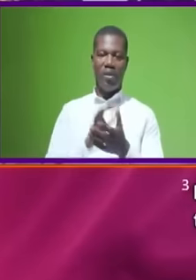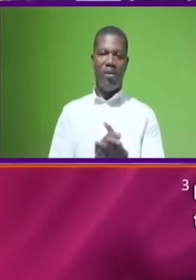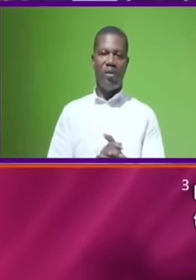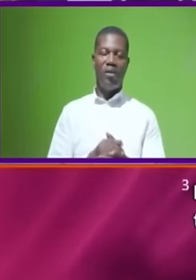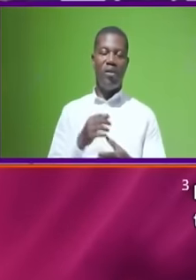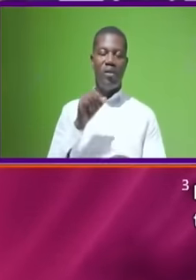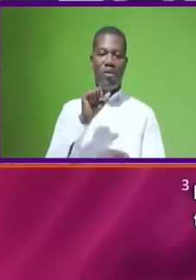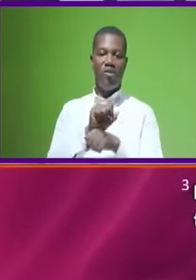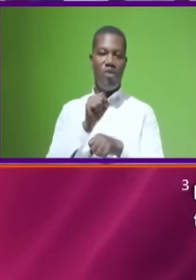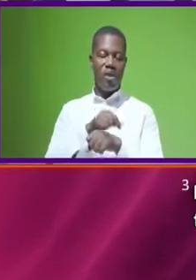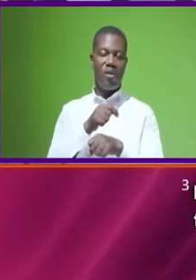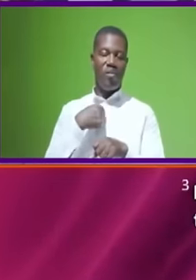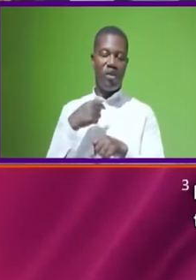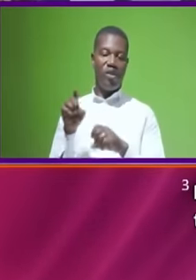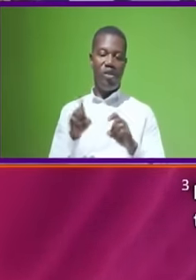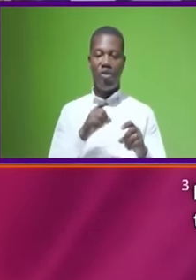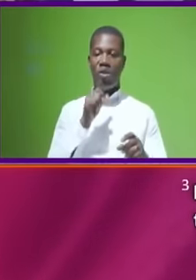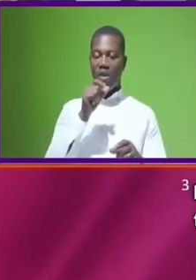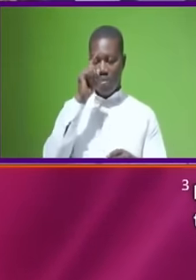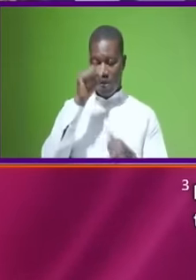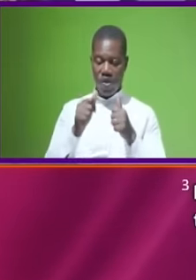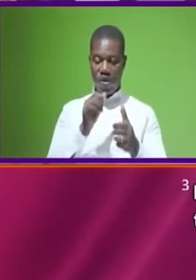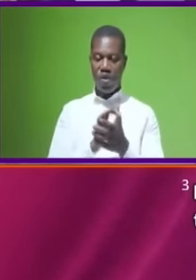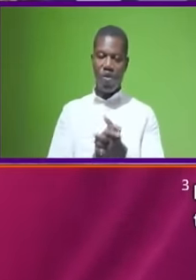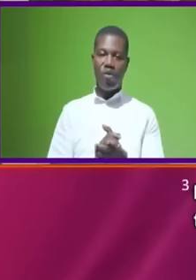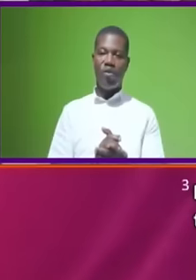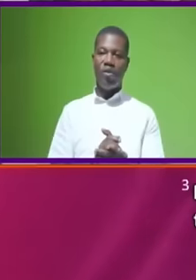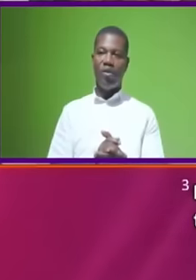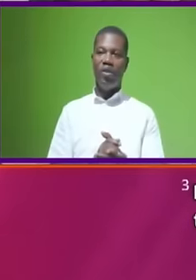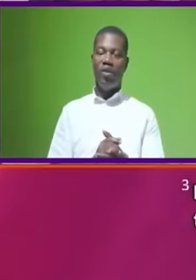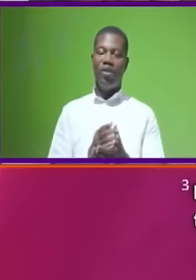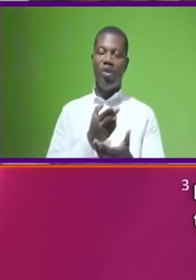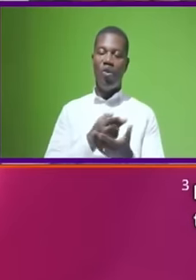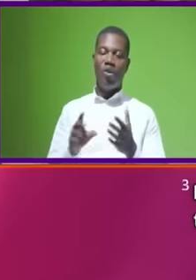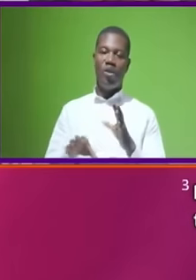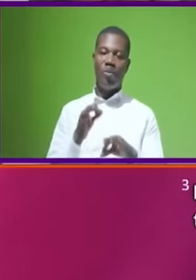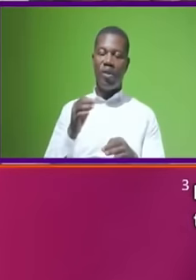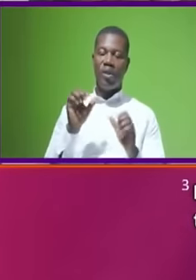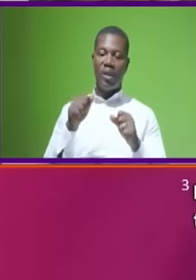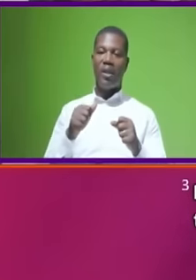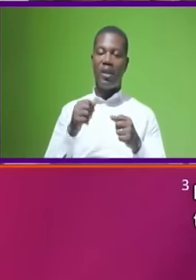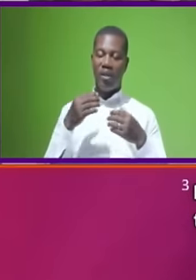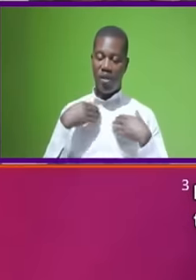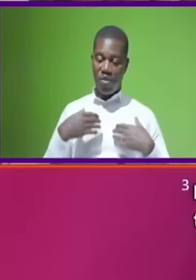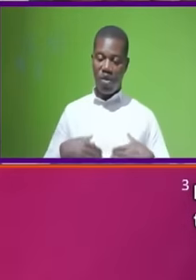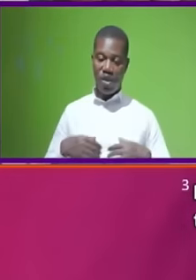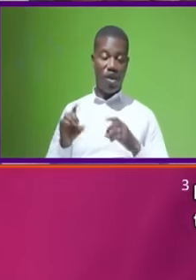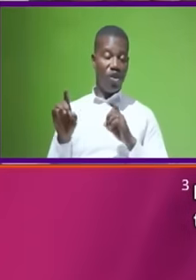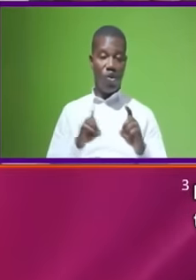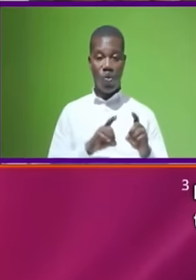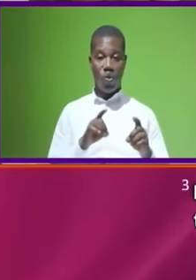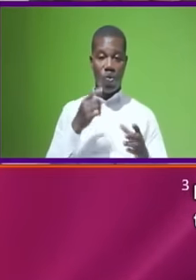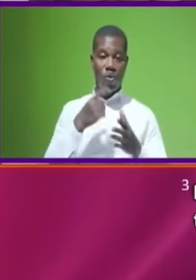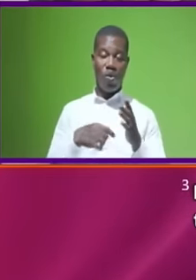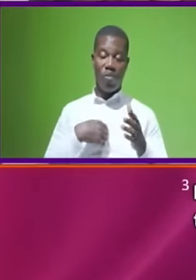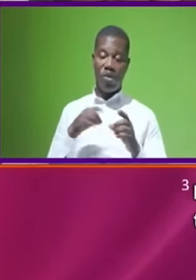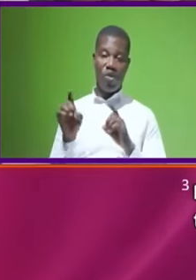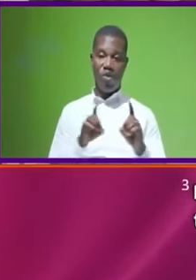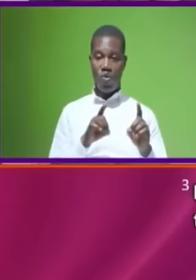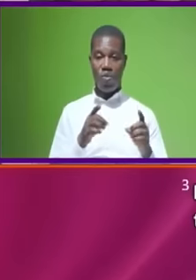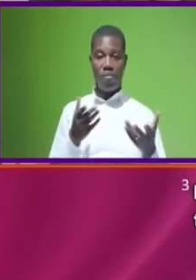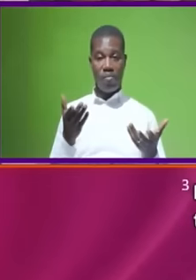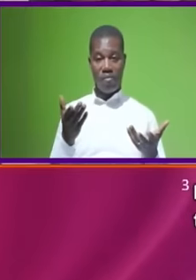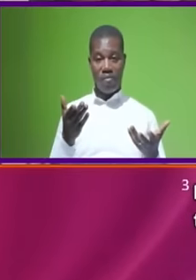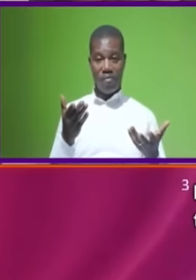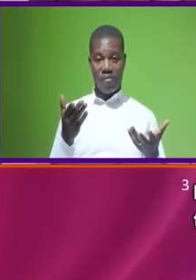ya me ye nti se nya hom konkoro pa na ye honam a honam bi betuma ya we dabi. So with the works